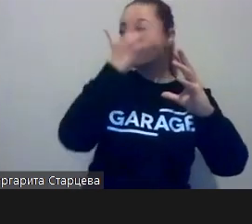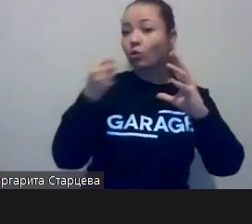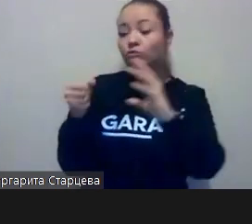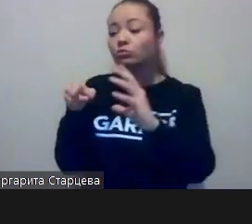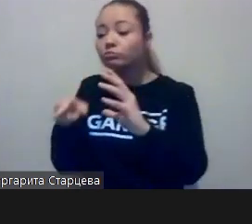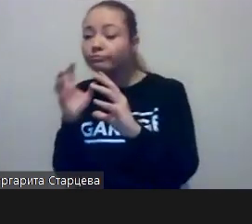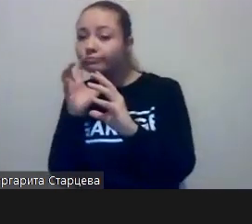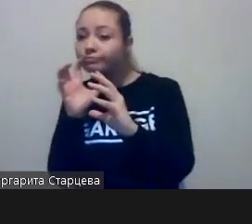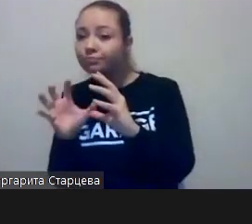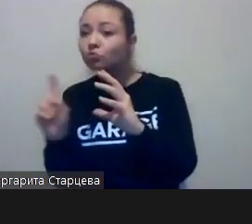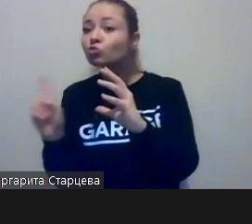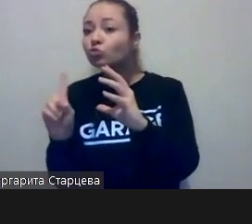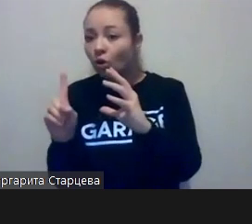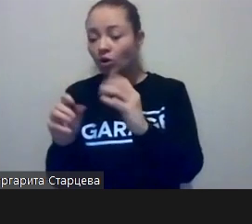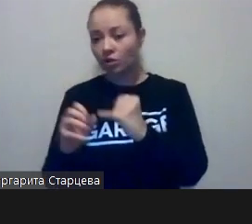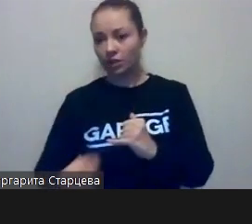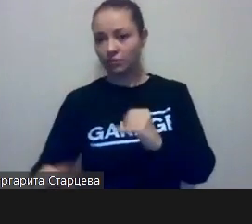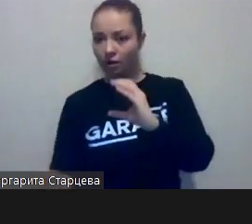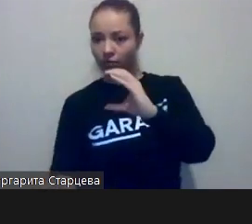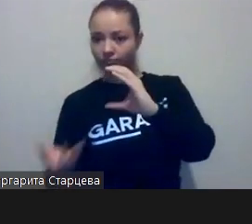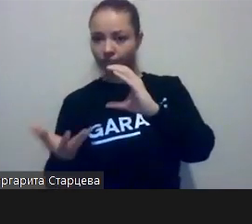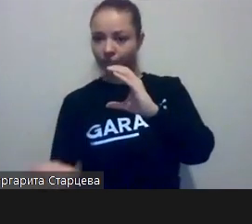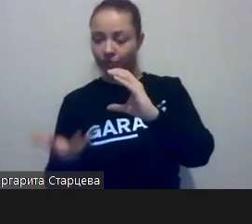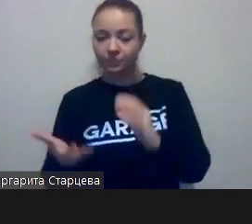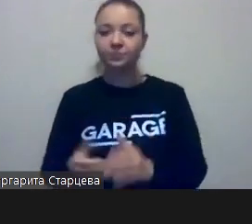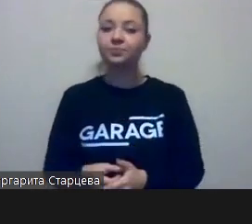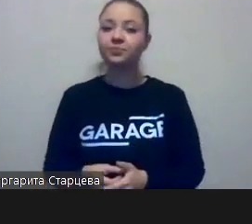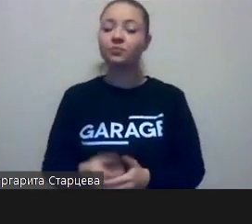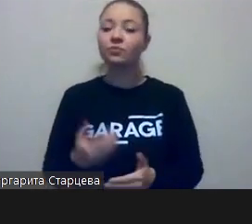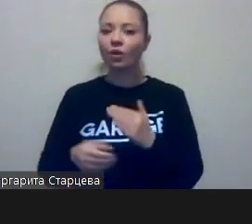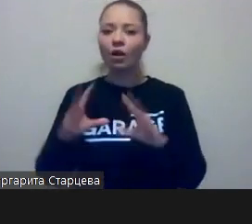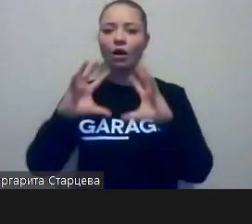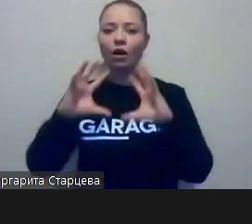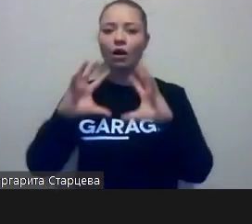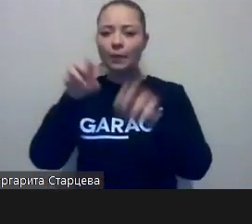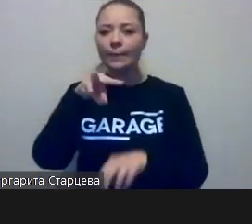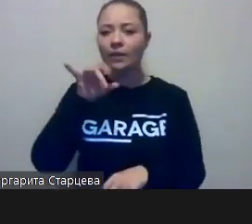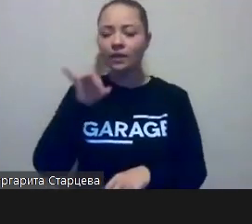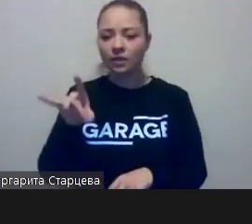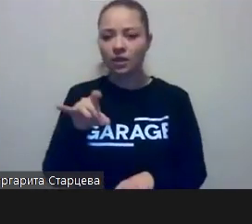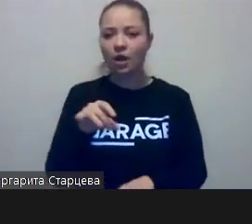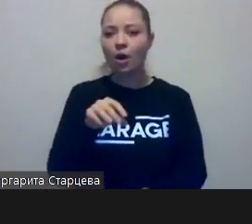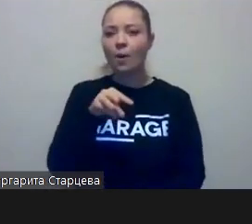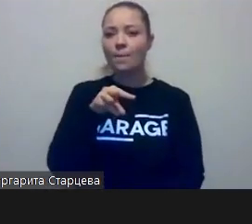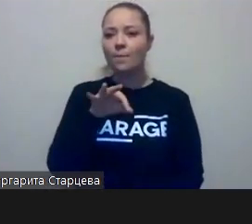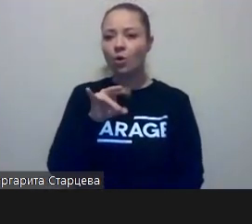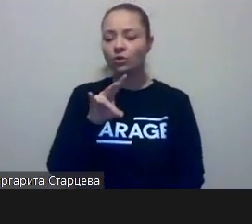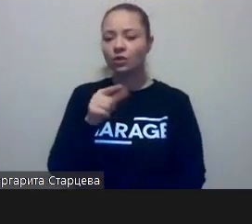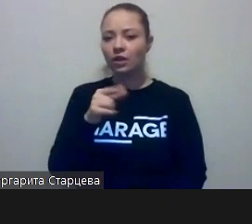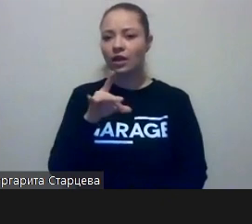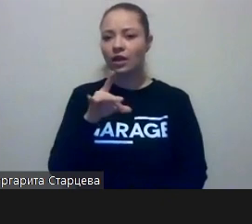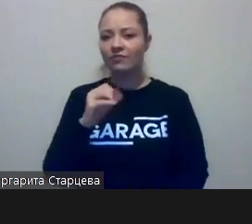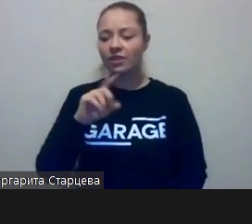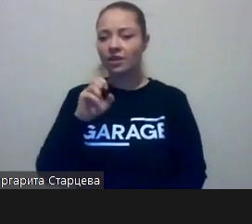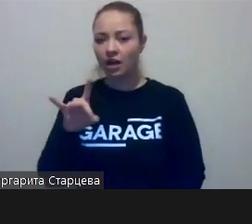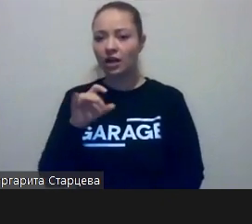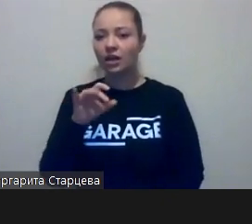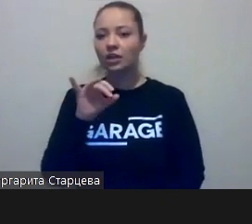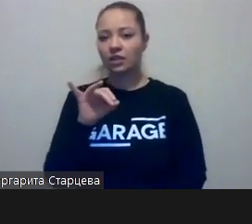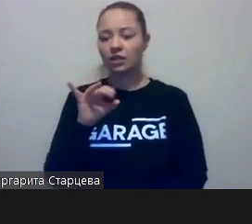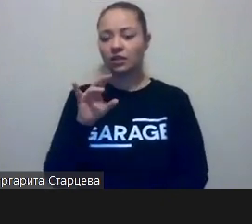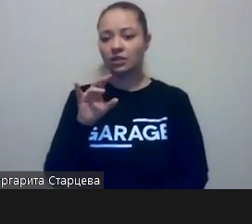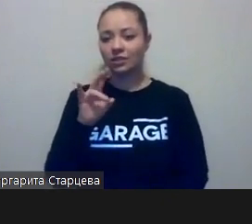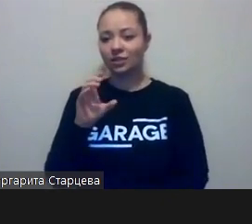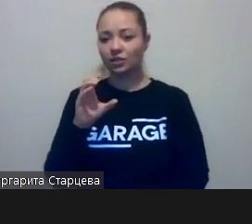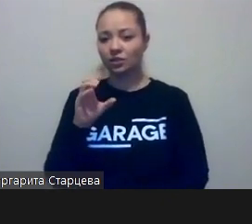called MIR, Montgolfier infrared radiation, which at the same time, in Russia, I think should mean peace. Now, with MIT, what